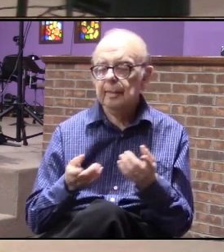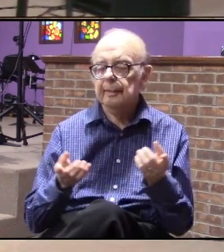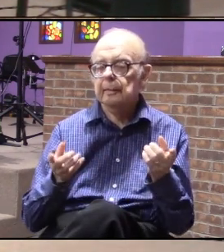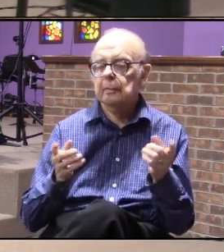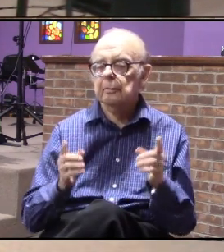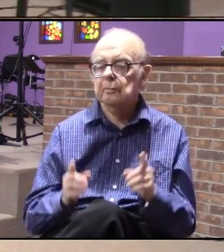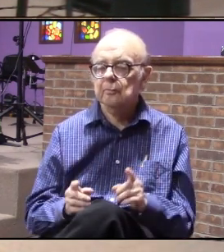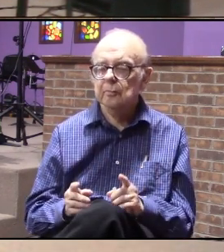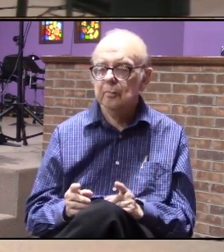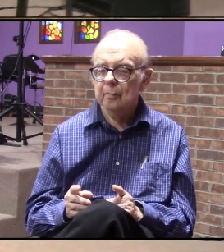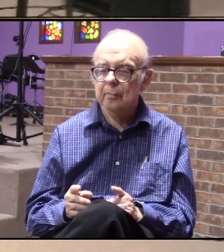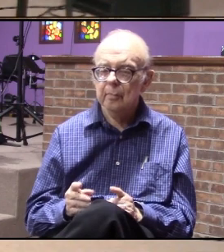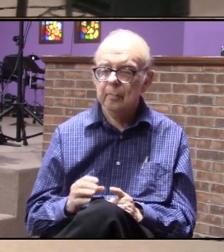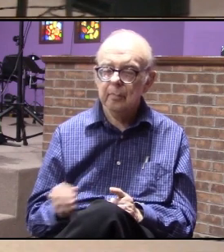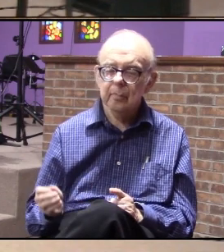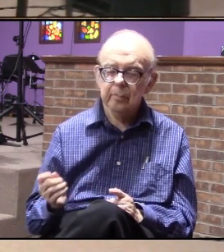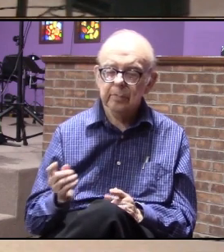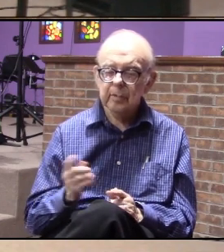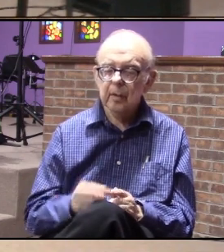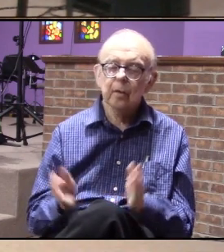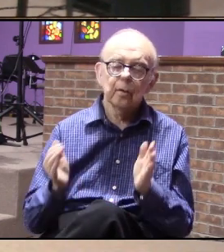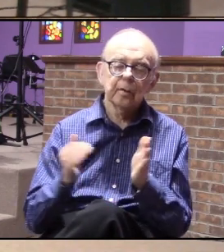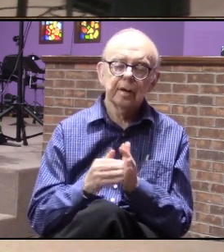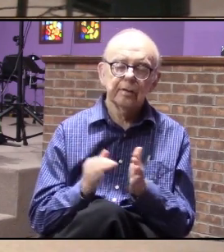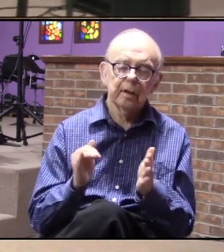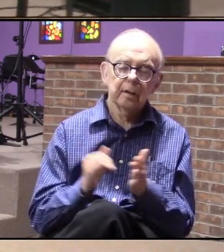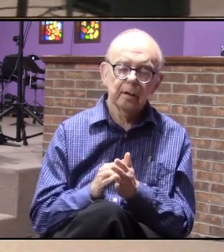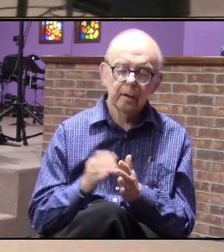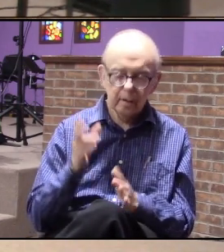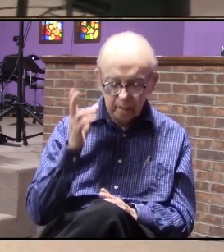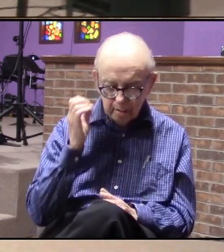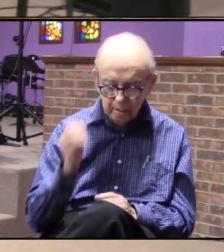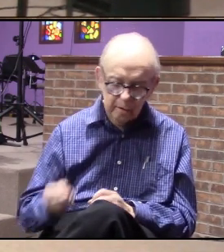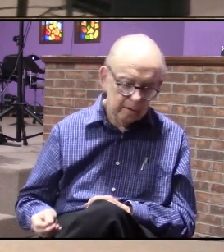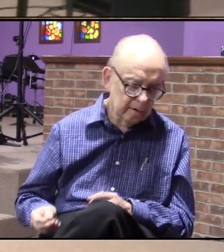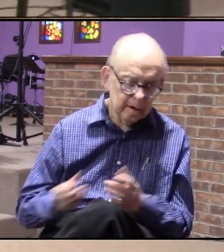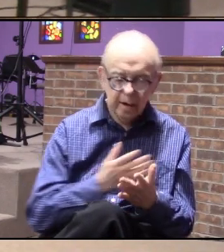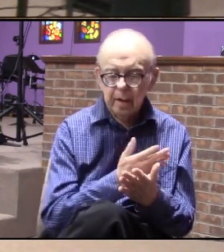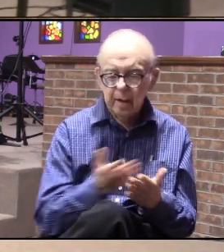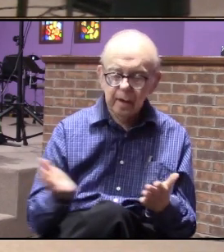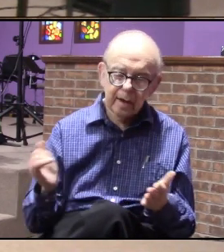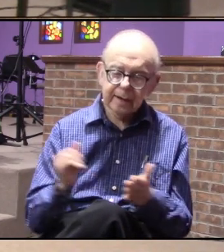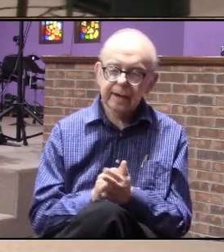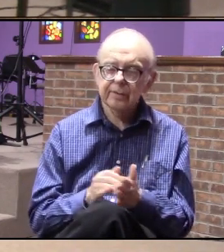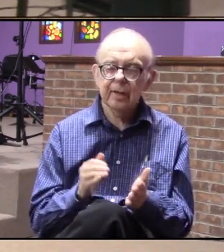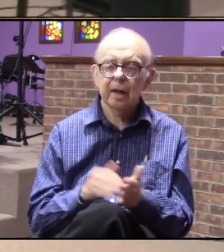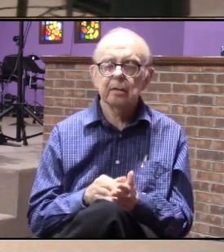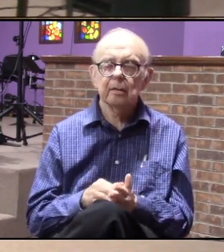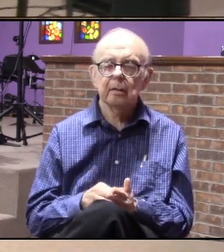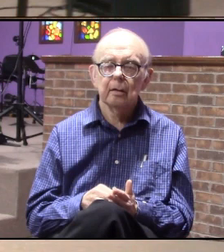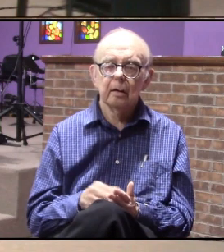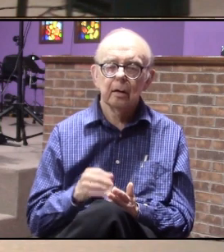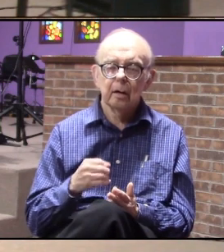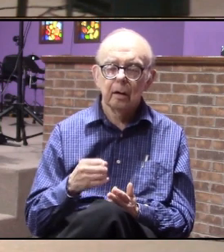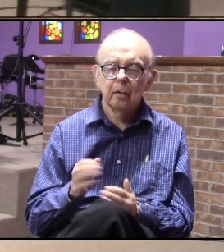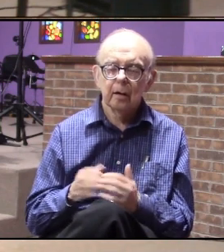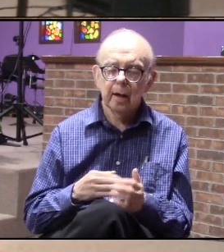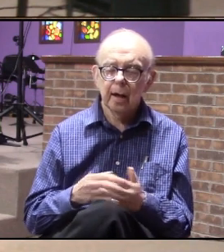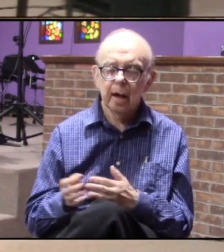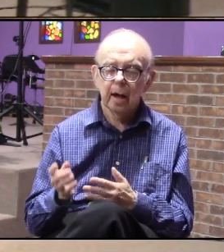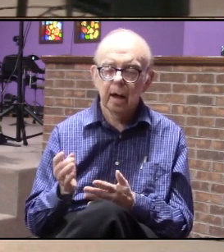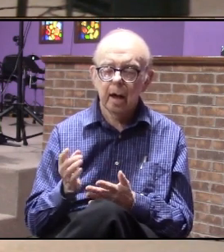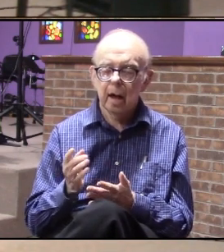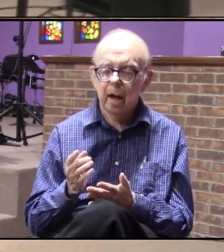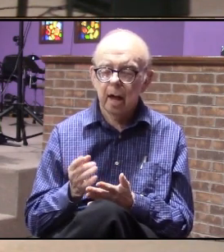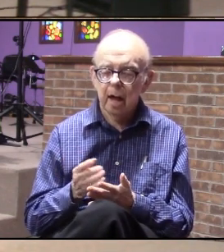happens and what comes against it, and Satan throws everything at it, he says, no matter